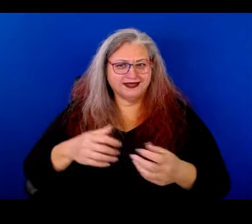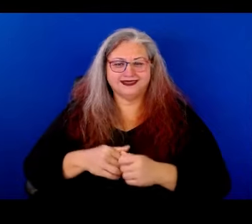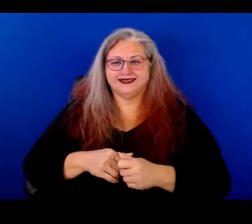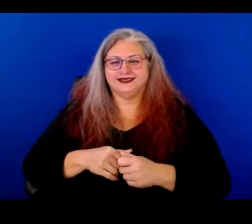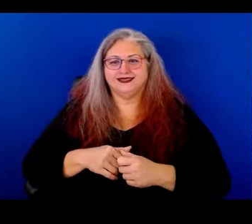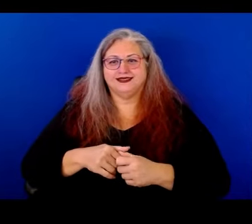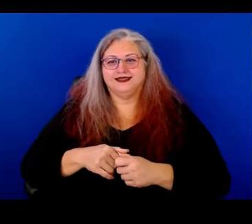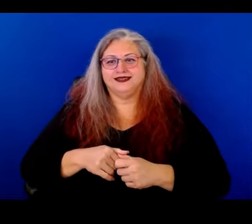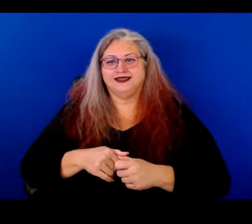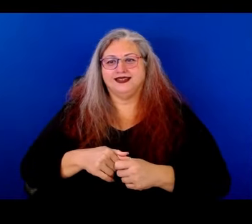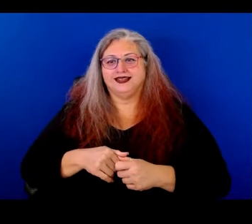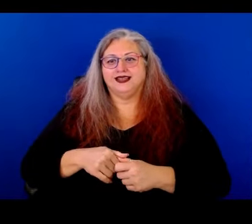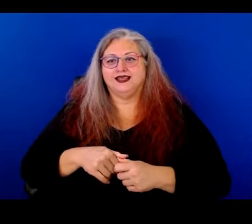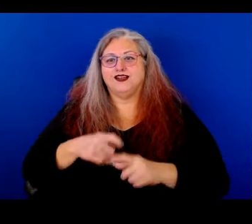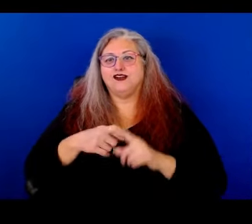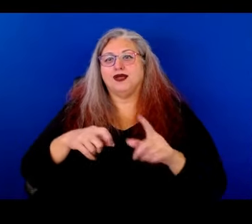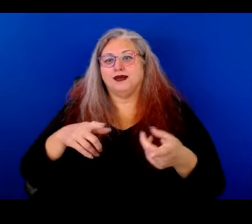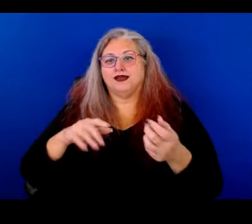there?